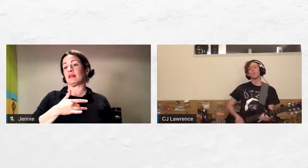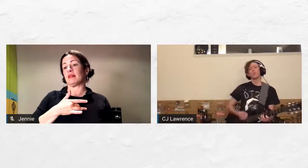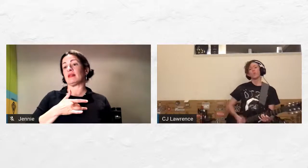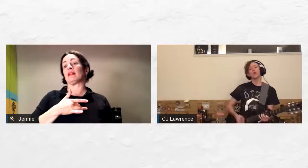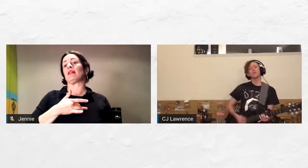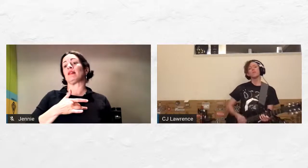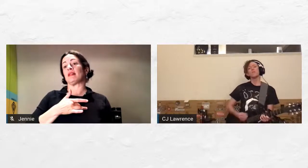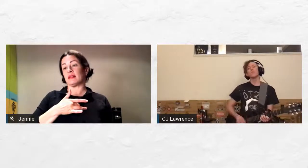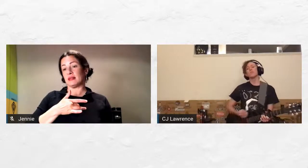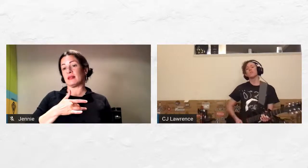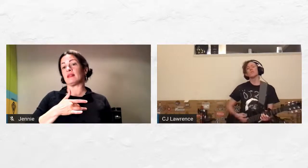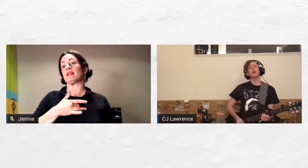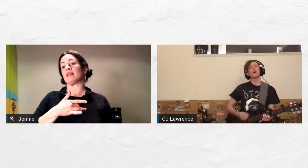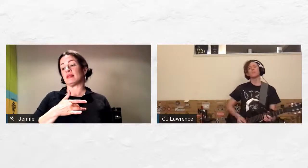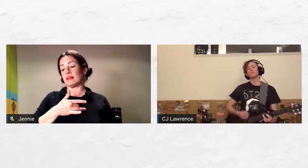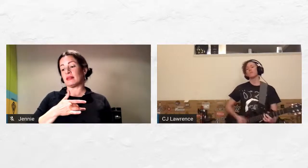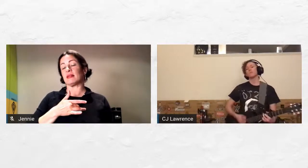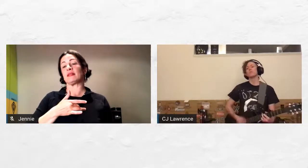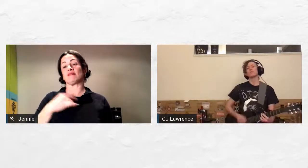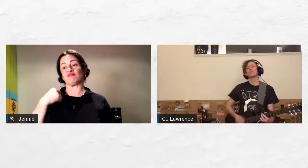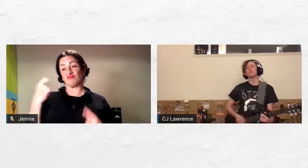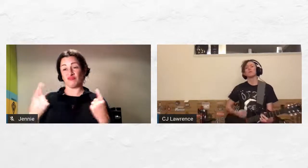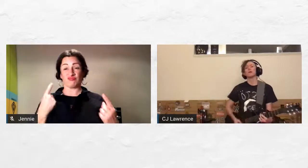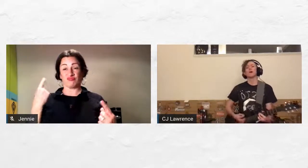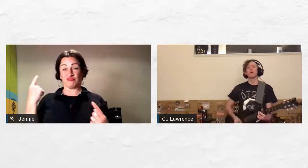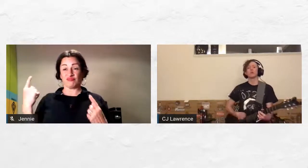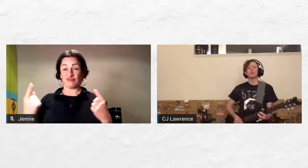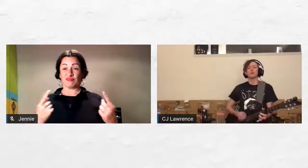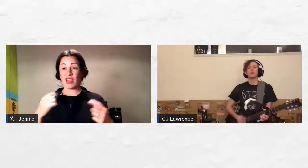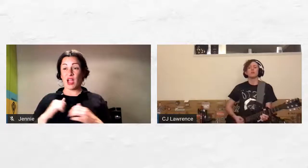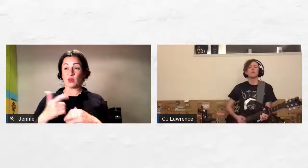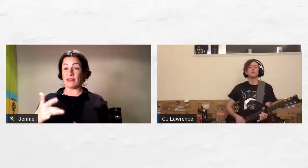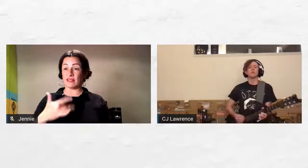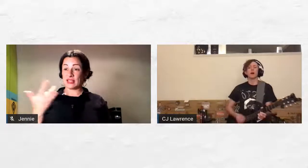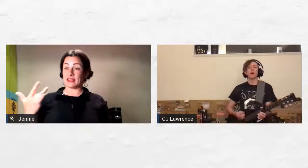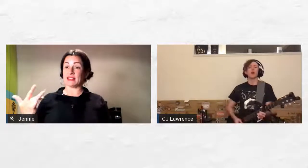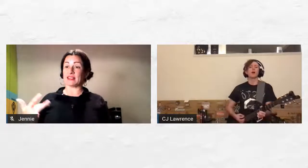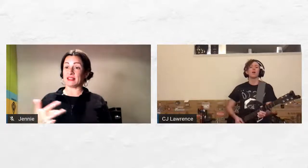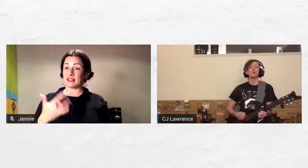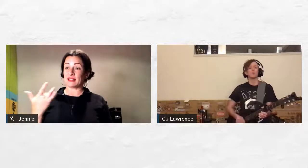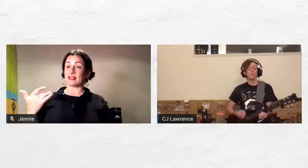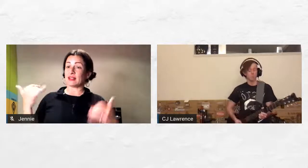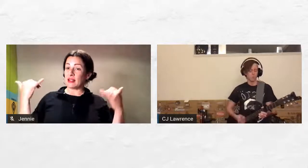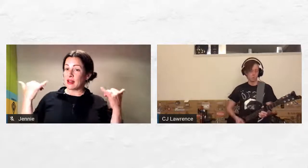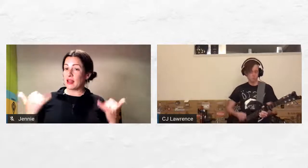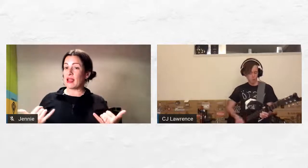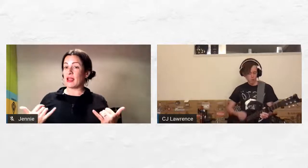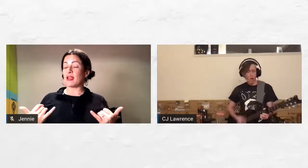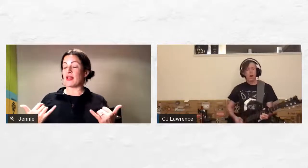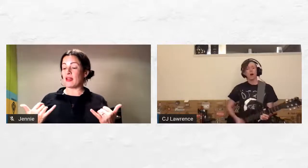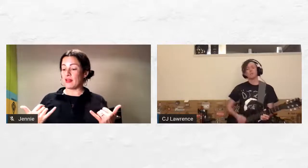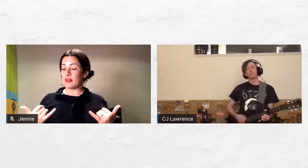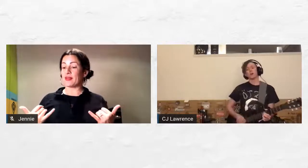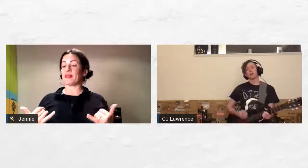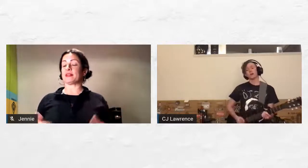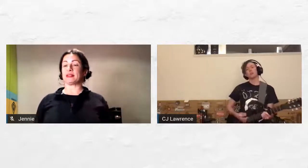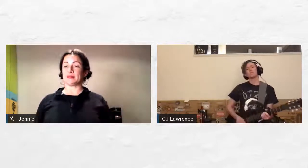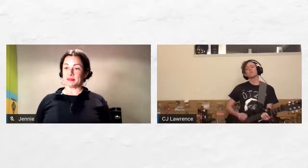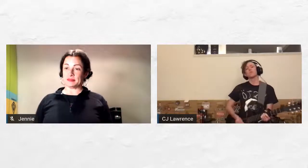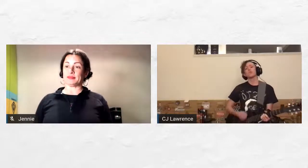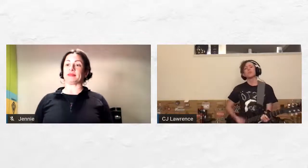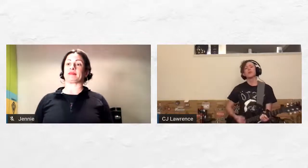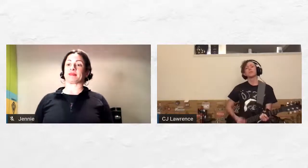Can't help but wonder how you feel about it now. I've